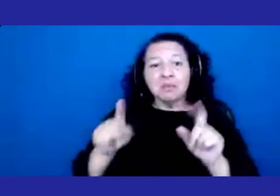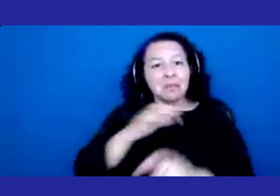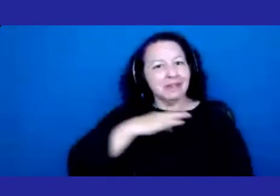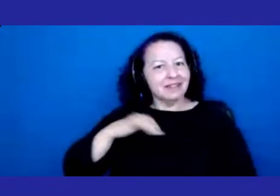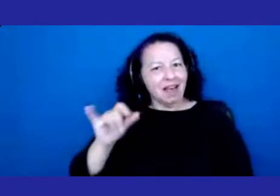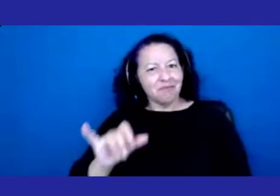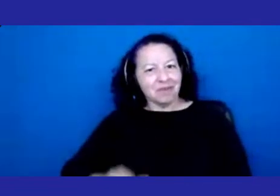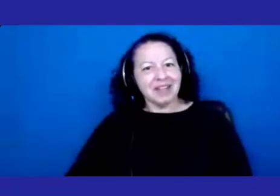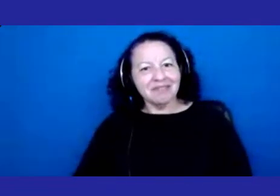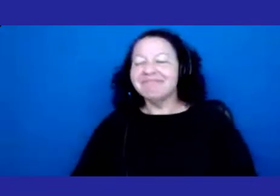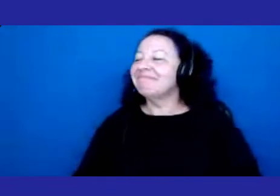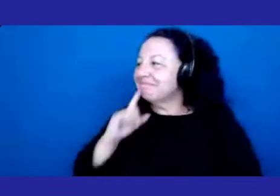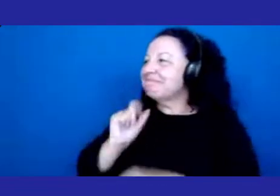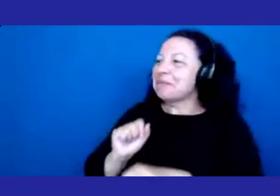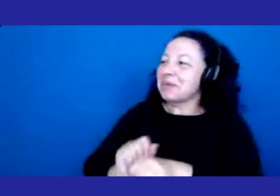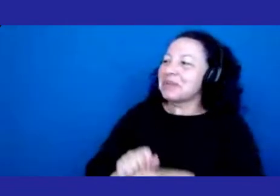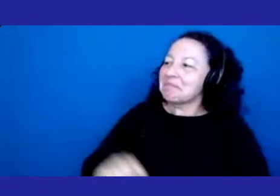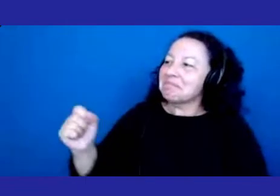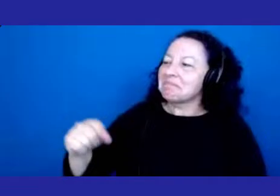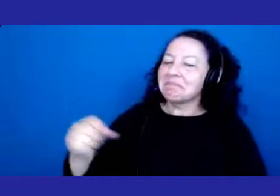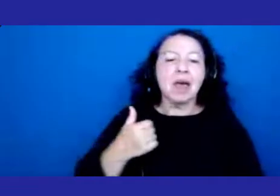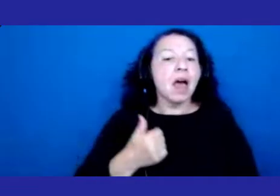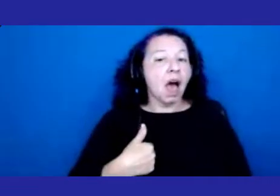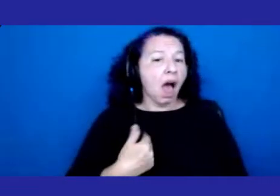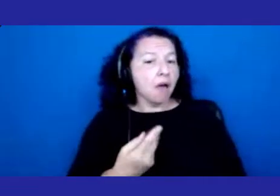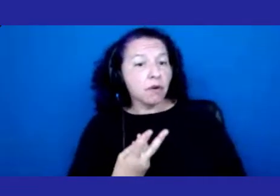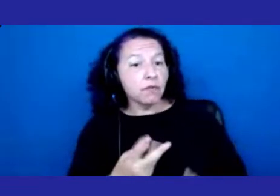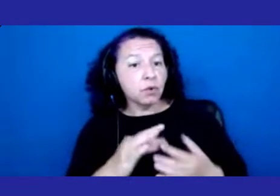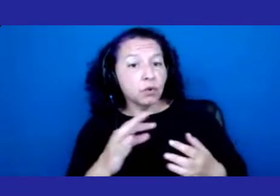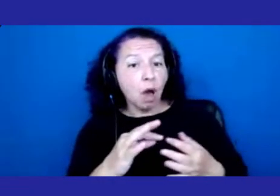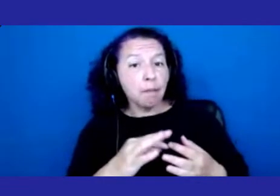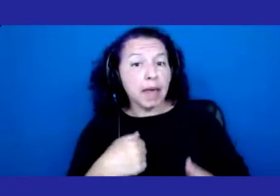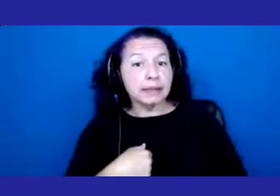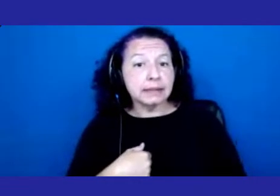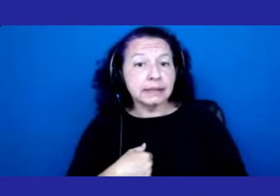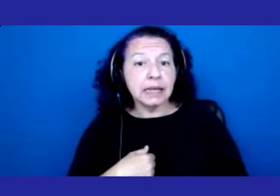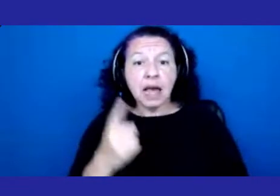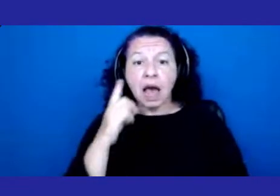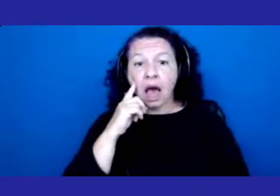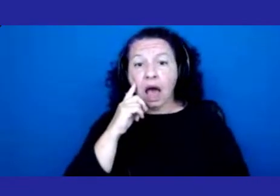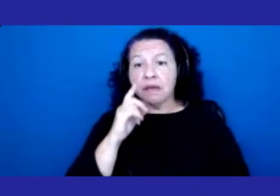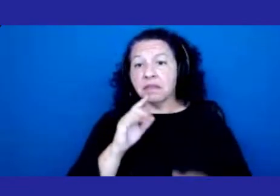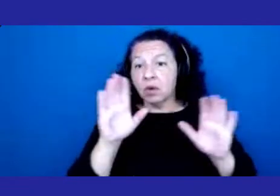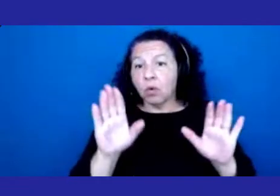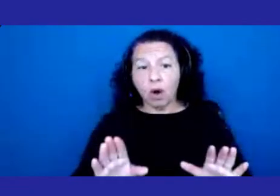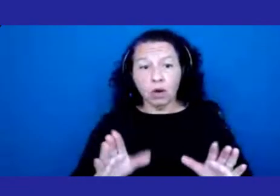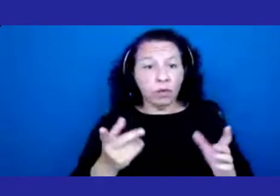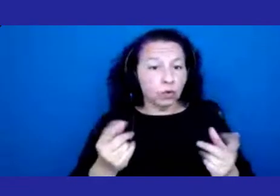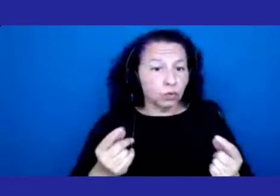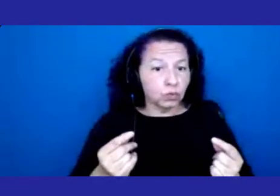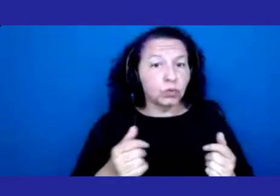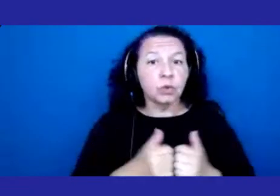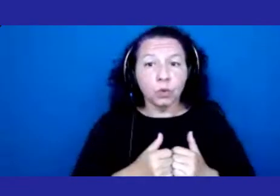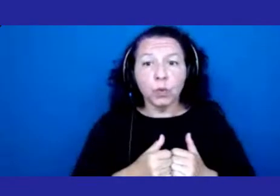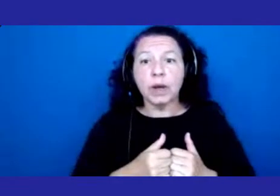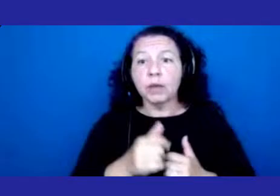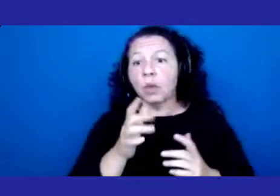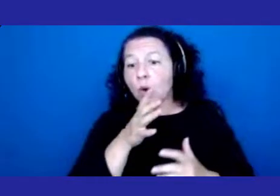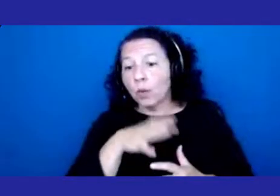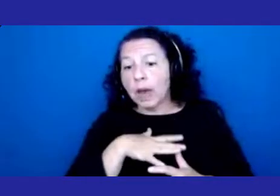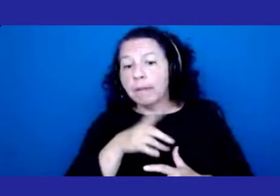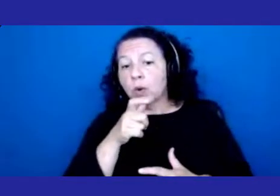Absolutely, absolutely. I have a few comments. I think it's wonderful what we're doing with the Women Who Lead sessions.